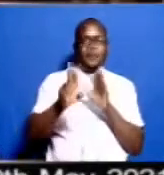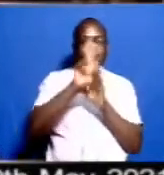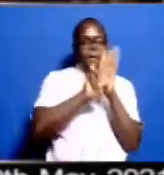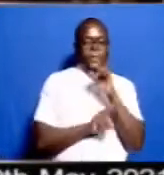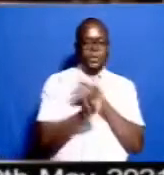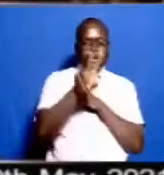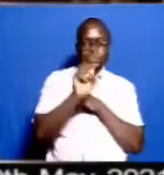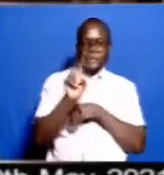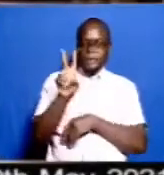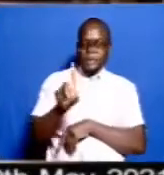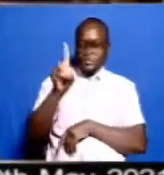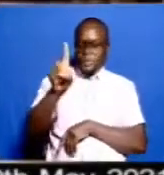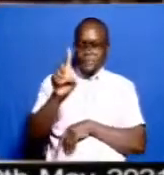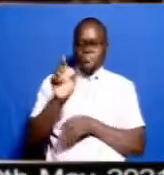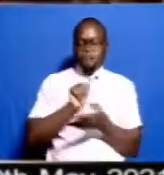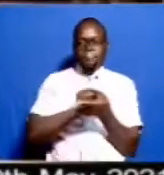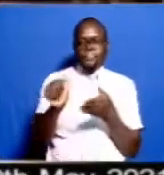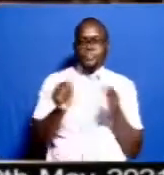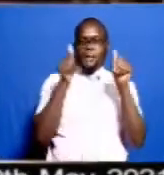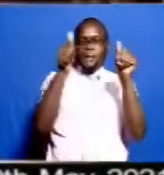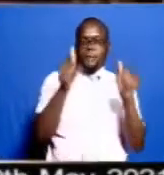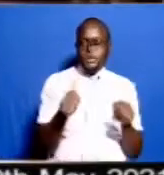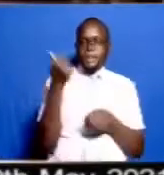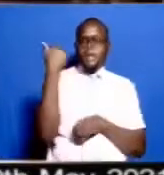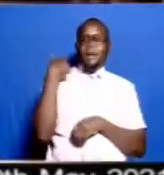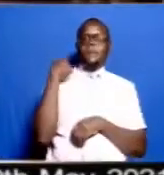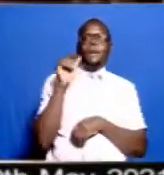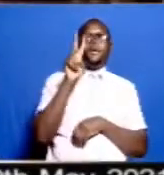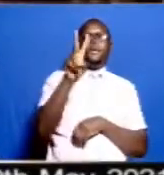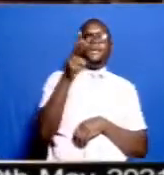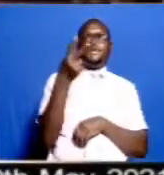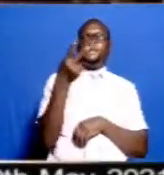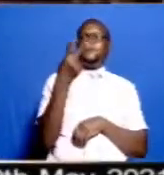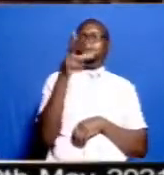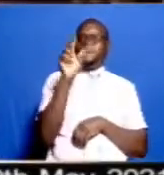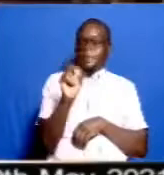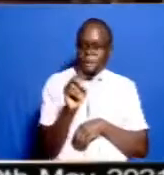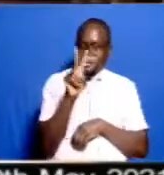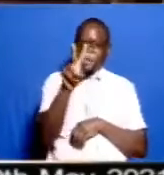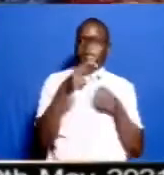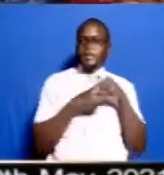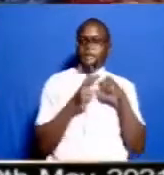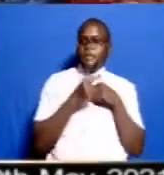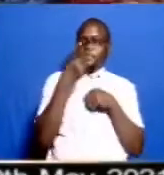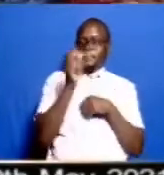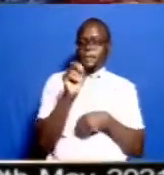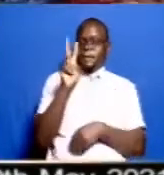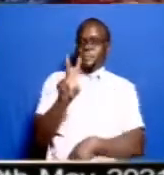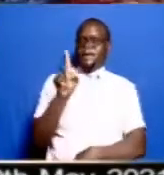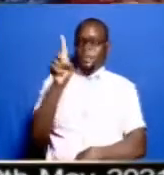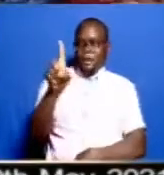2021, published as Legal Notice Number 27 of 2021.